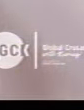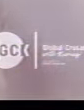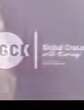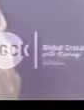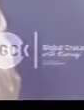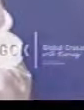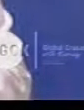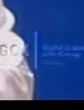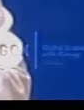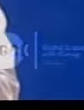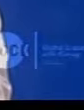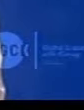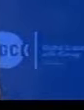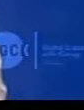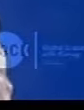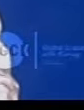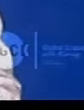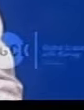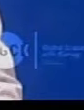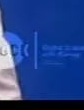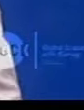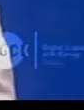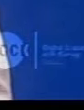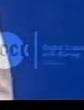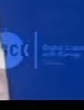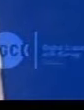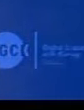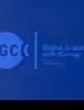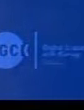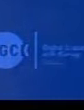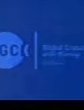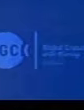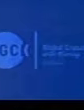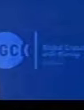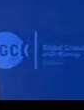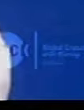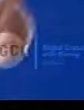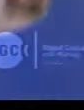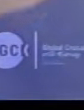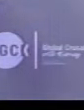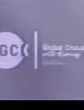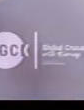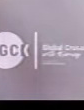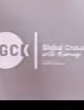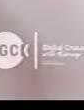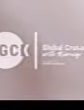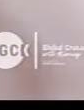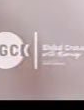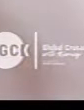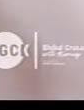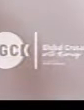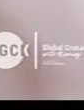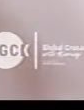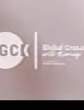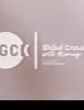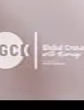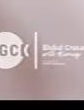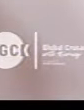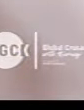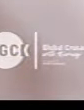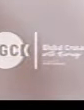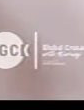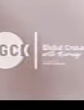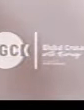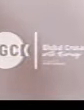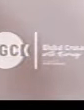Kumuyi for the next Global Crusade, holding in Ikorodu, Lagos, Nigeria. Something